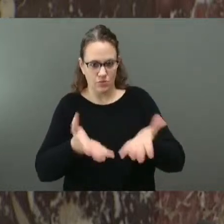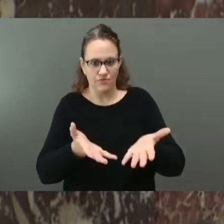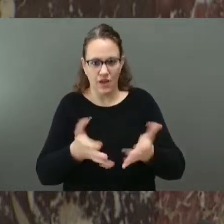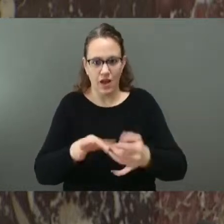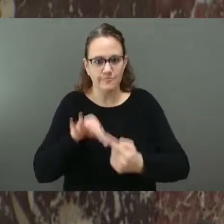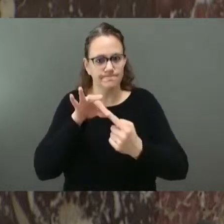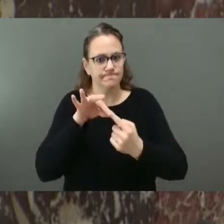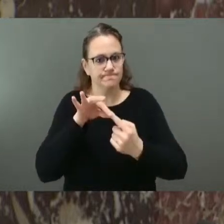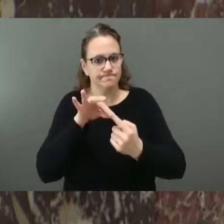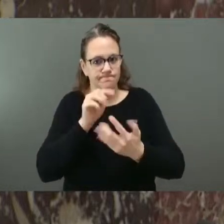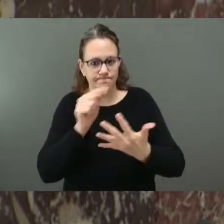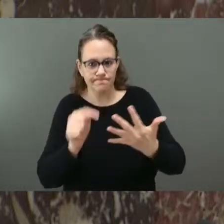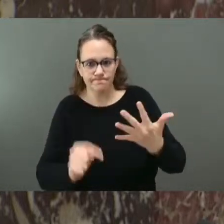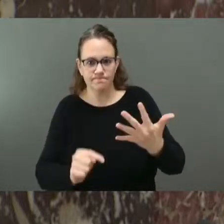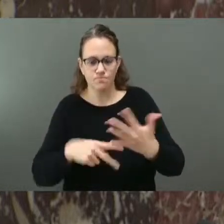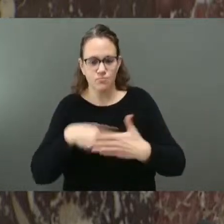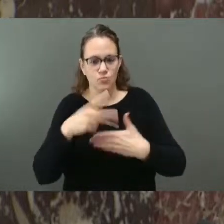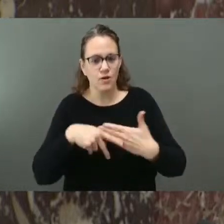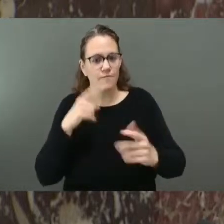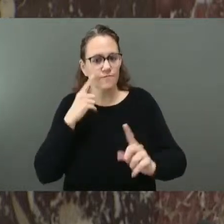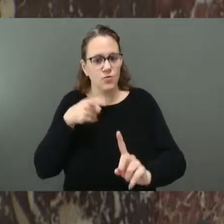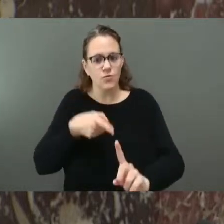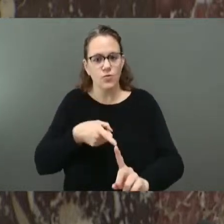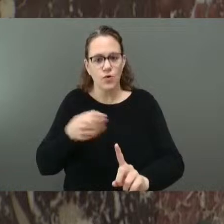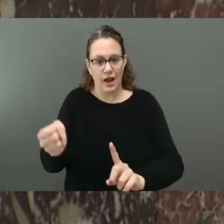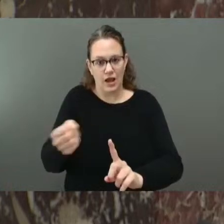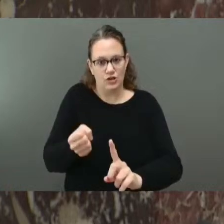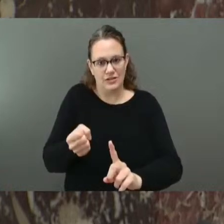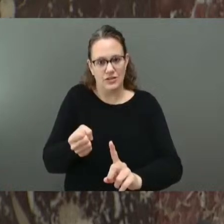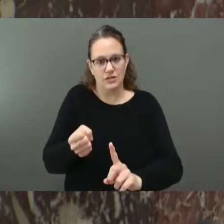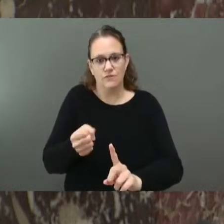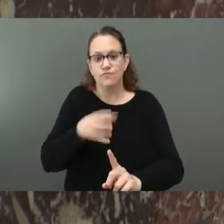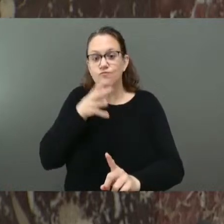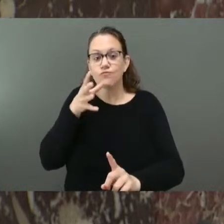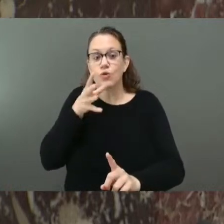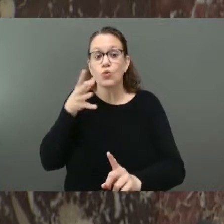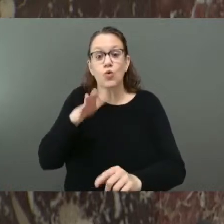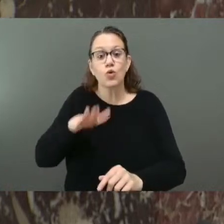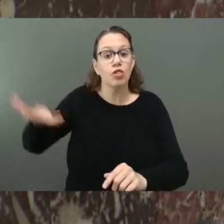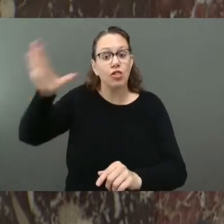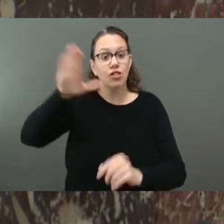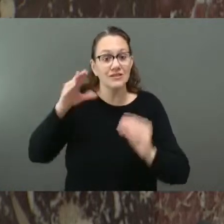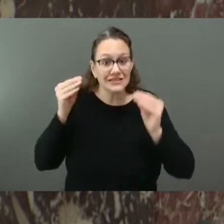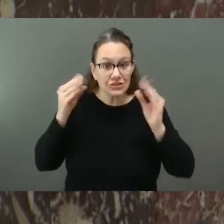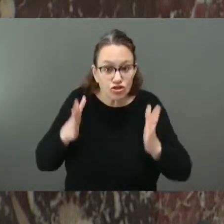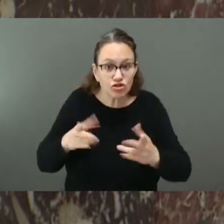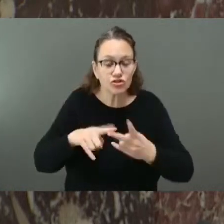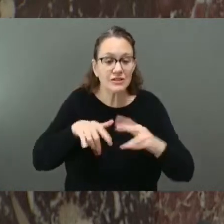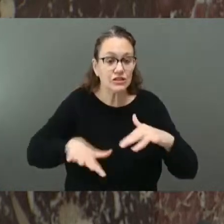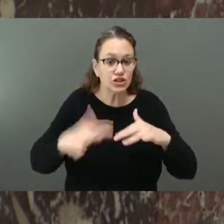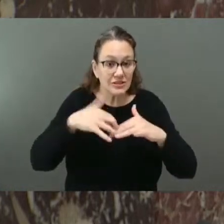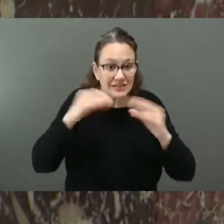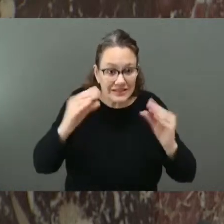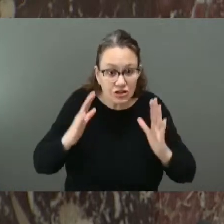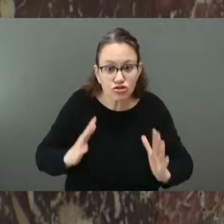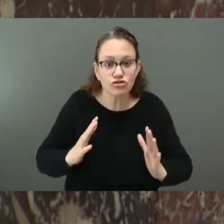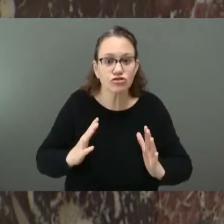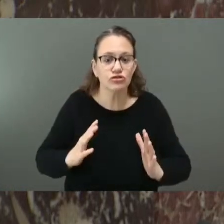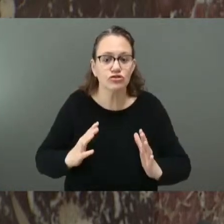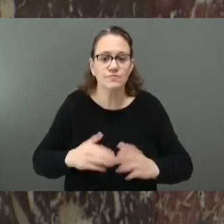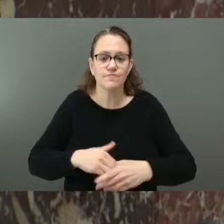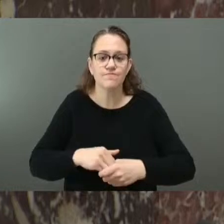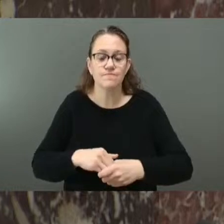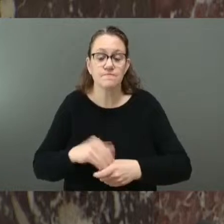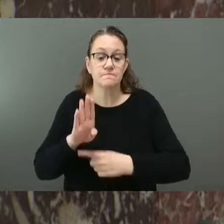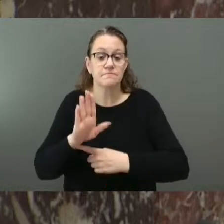robust working group, of which the BC Teachers Federation is also part of, working very closely with our education partners,